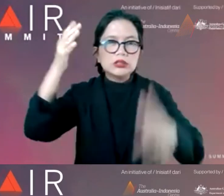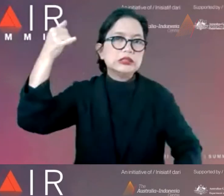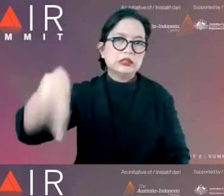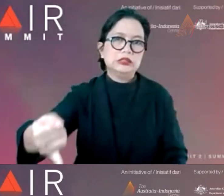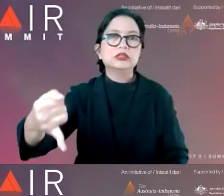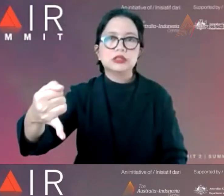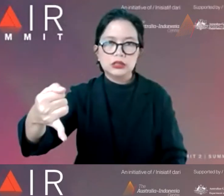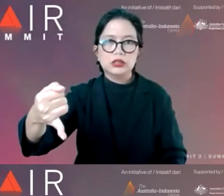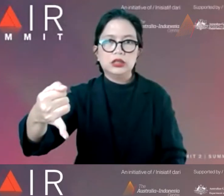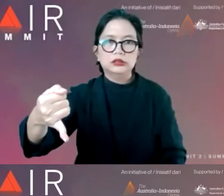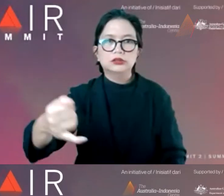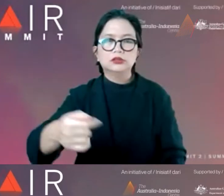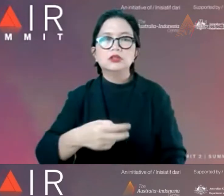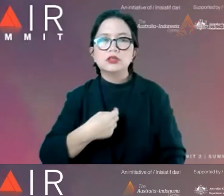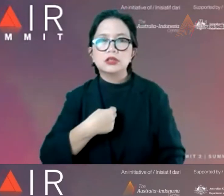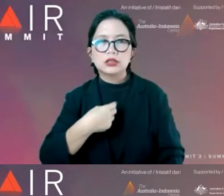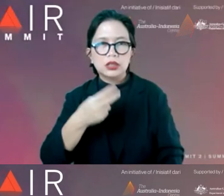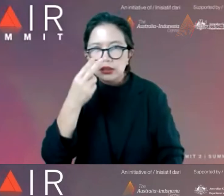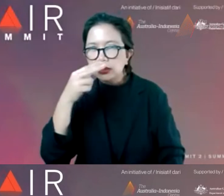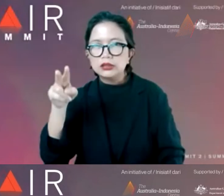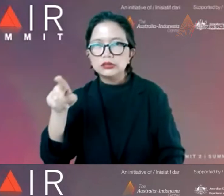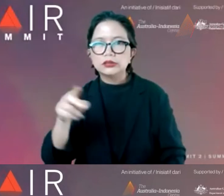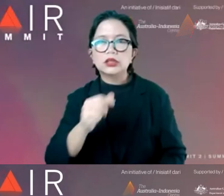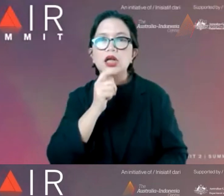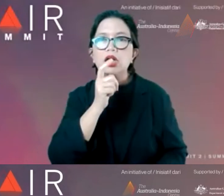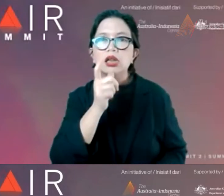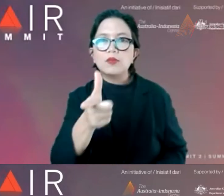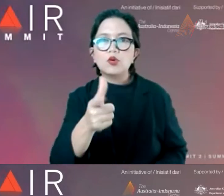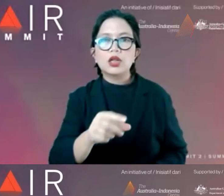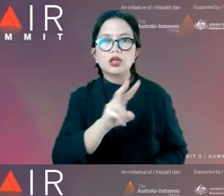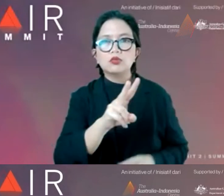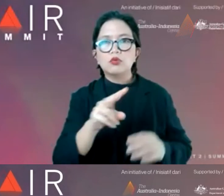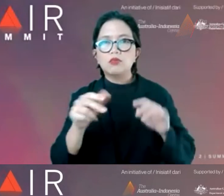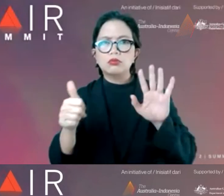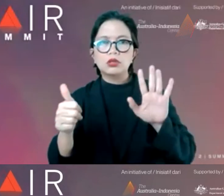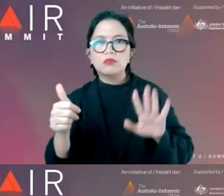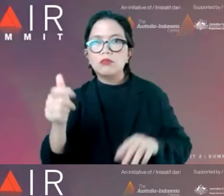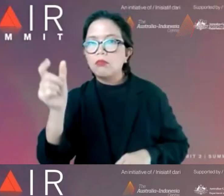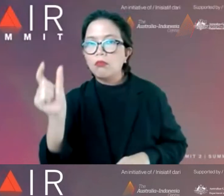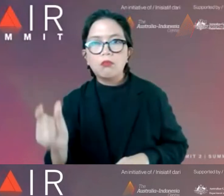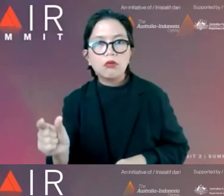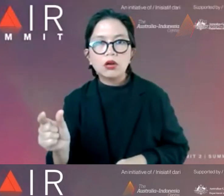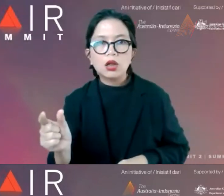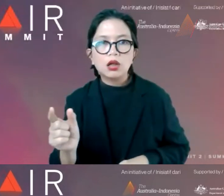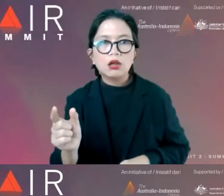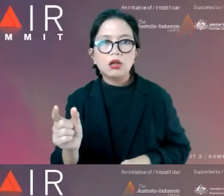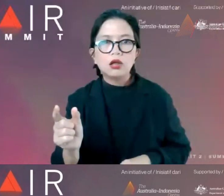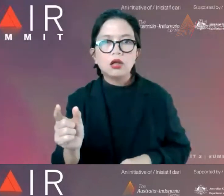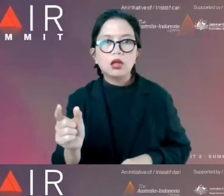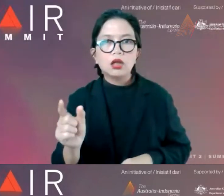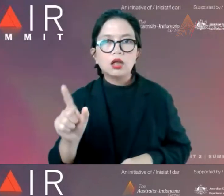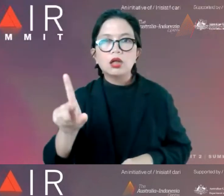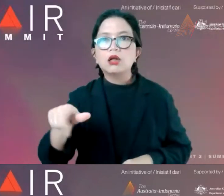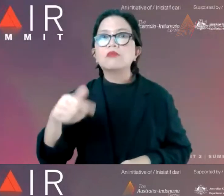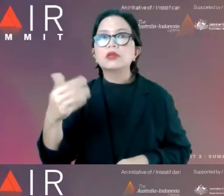report that the 26 patients died at the hospital one day, because they couldn't afford the oxygens. And